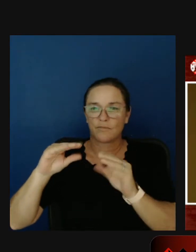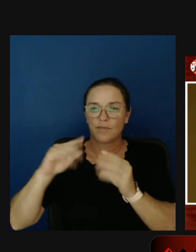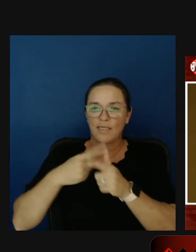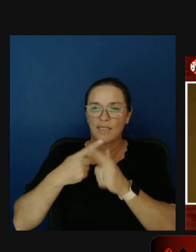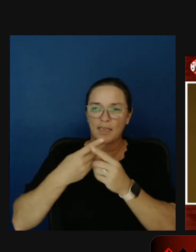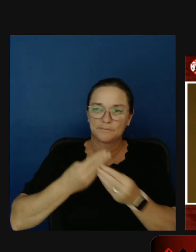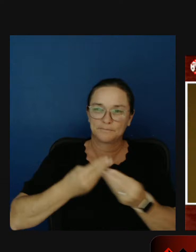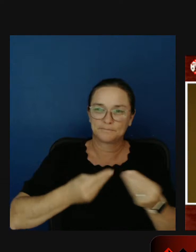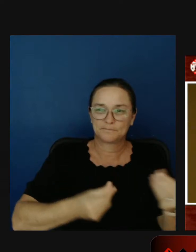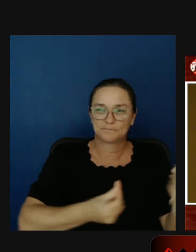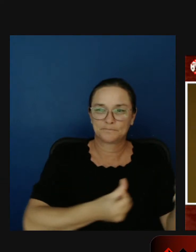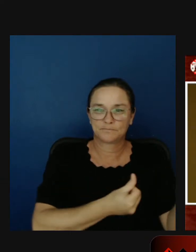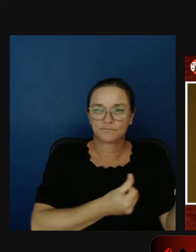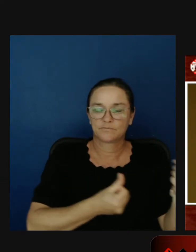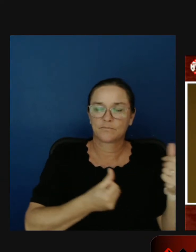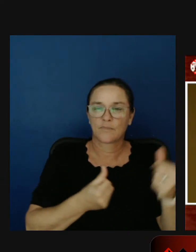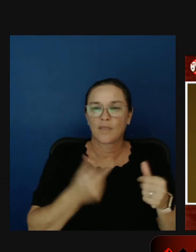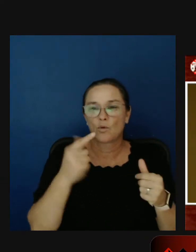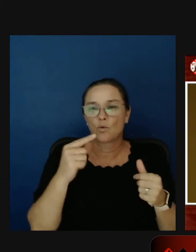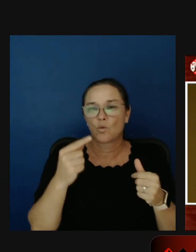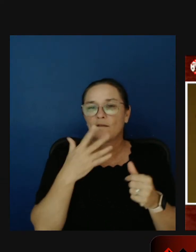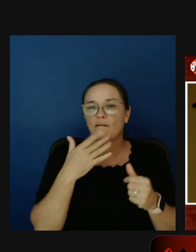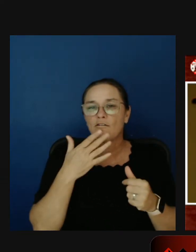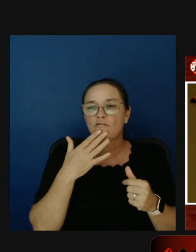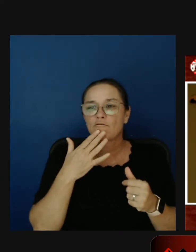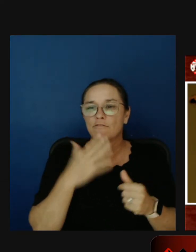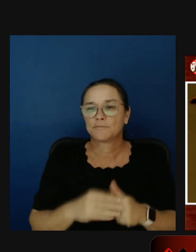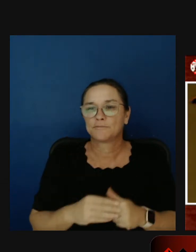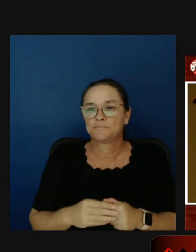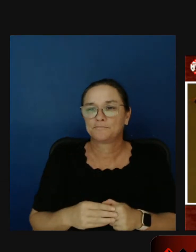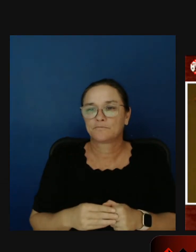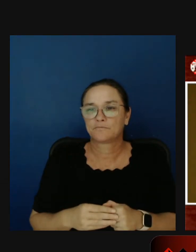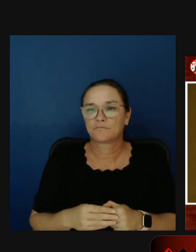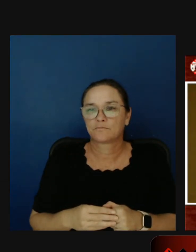dissipating in these green colors.